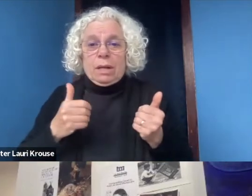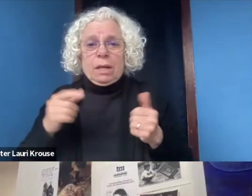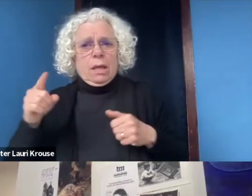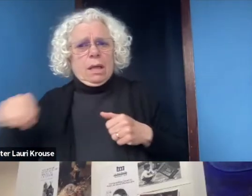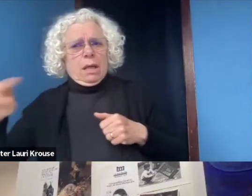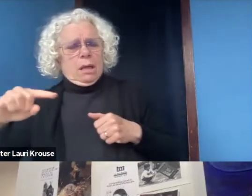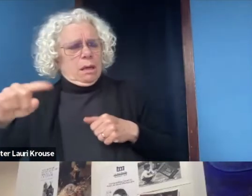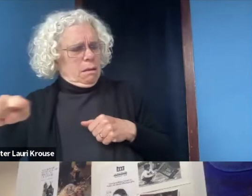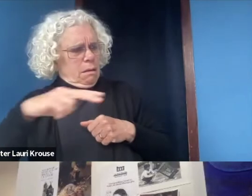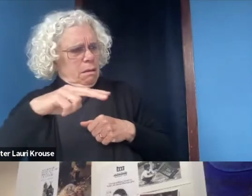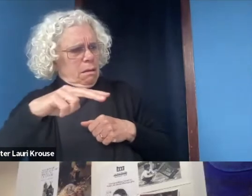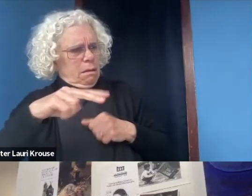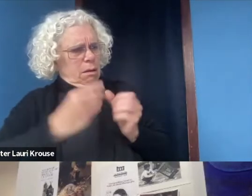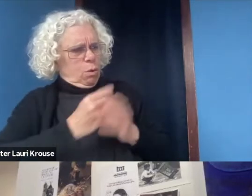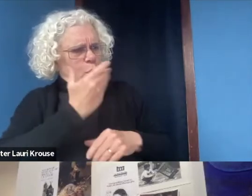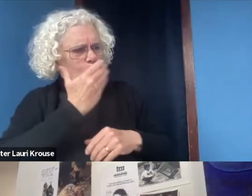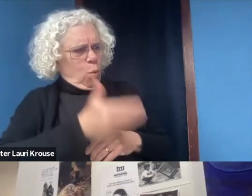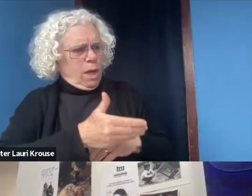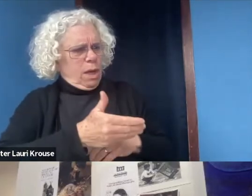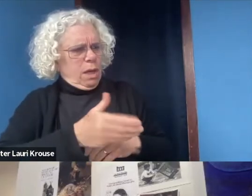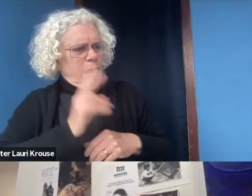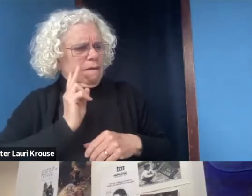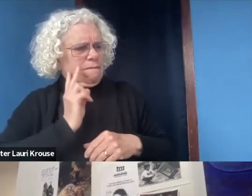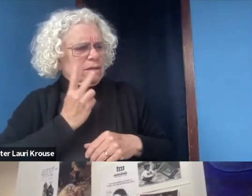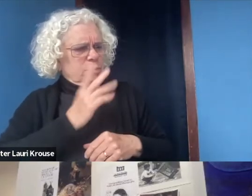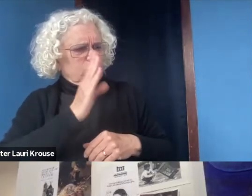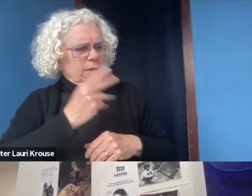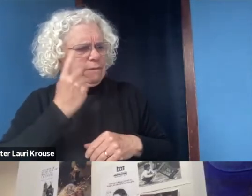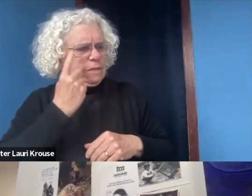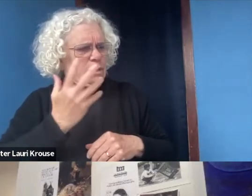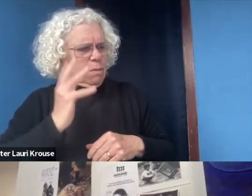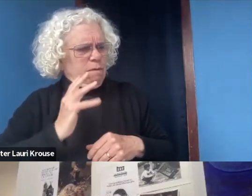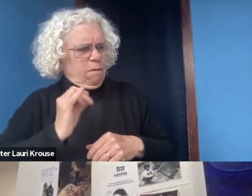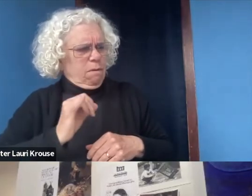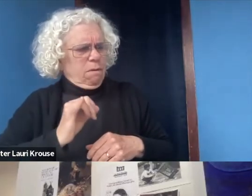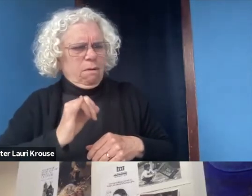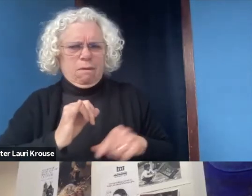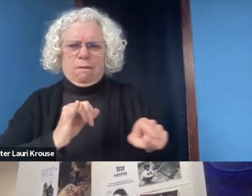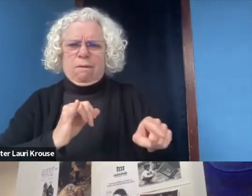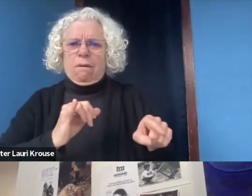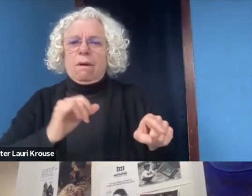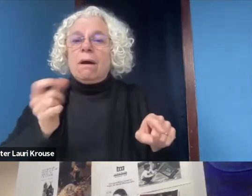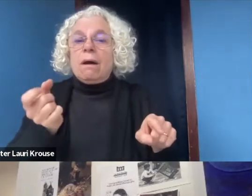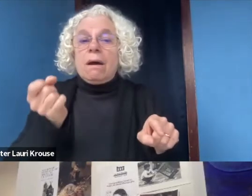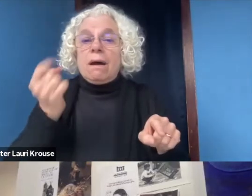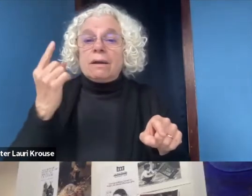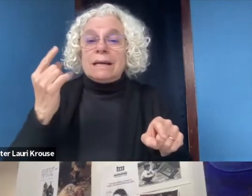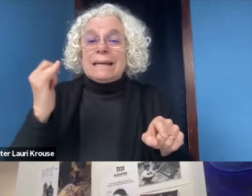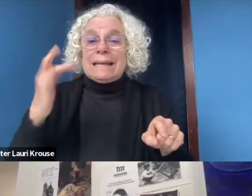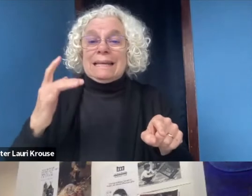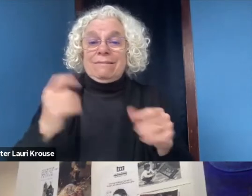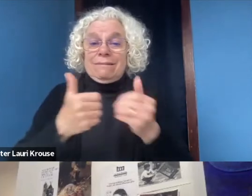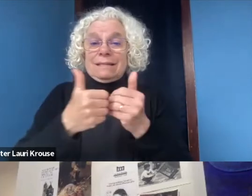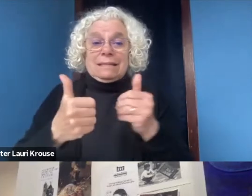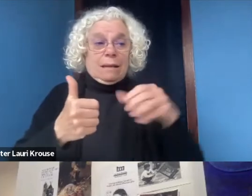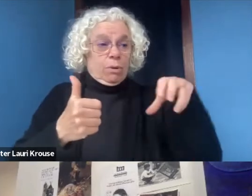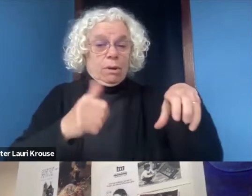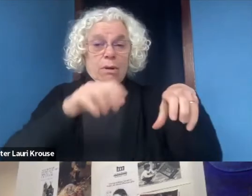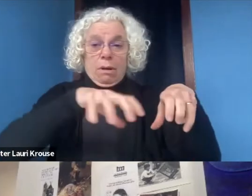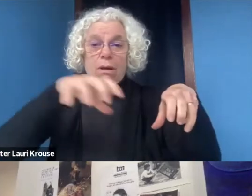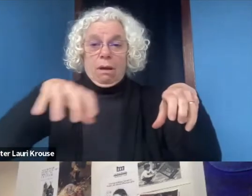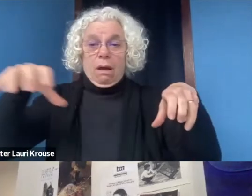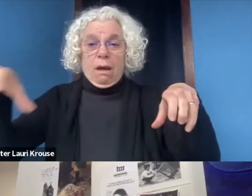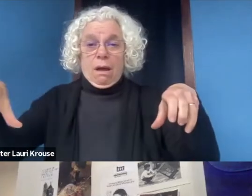seen. But by growing them together, one provided protection against pestilence. One provided